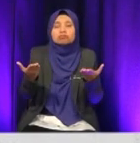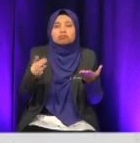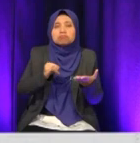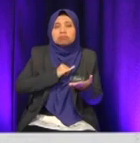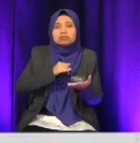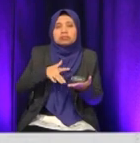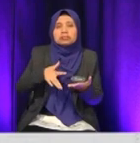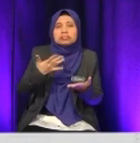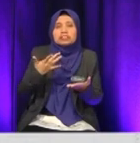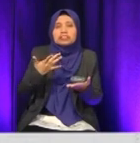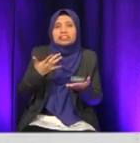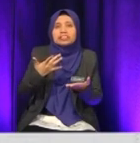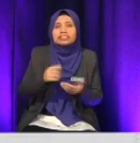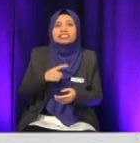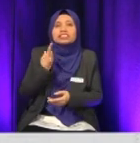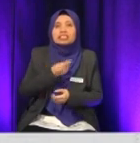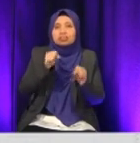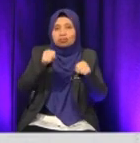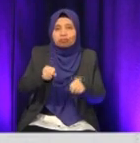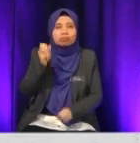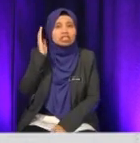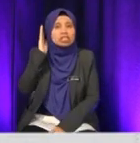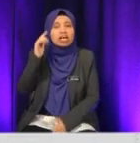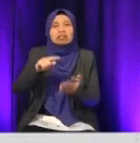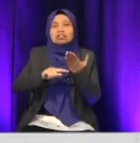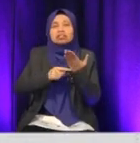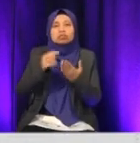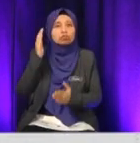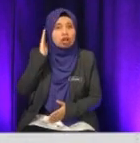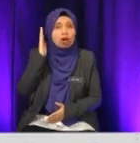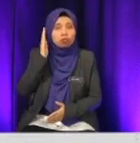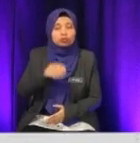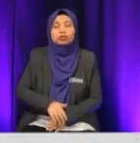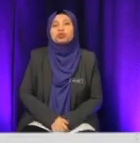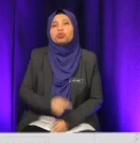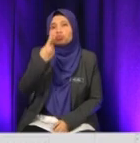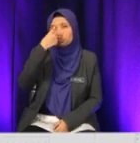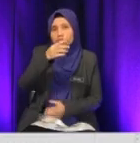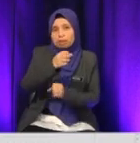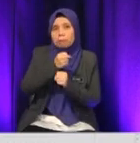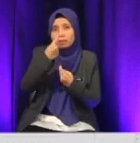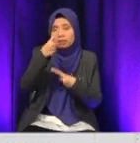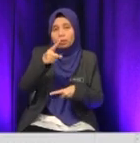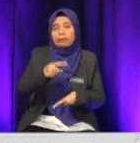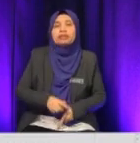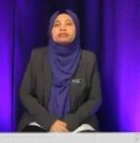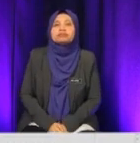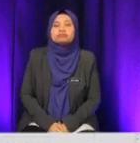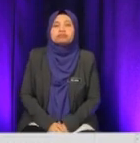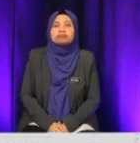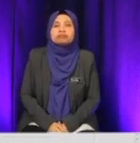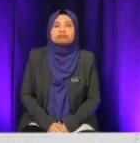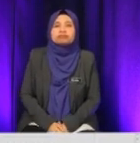we listen to the audio again. Yes, definitely. To understand true. Better whether in order this is to right confirm or wrong. The answer, why don't we listen to the second audio?